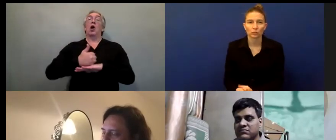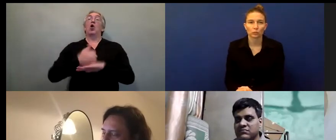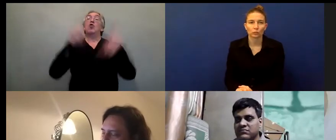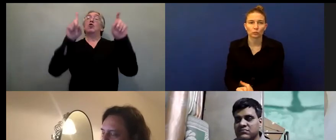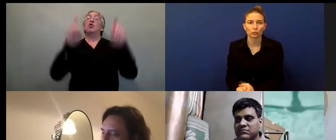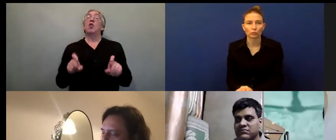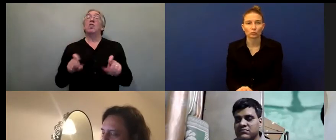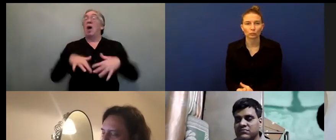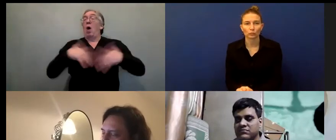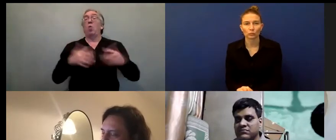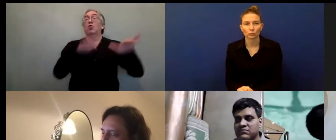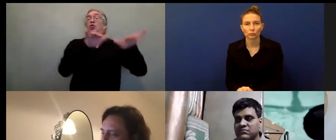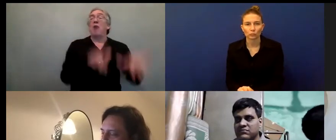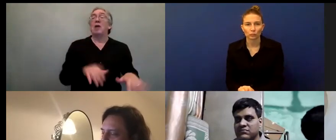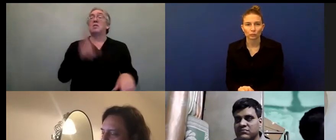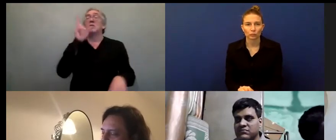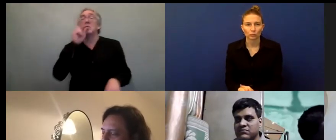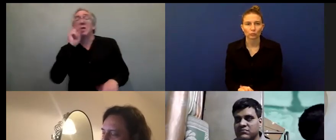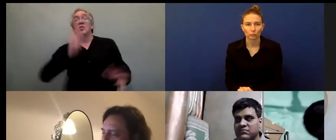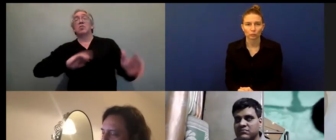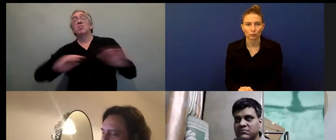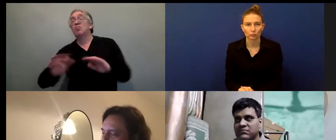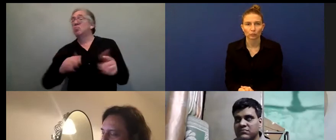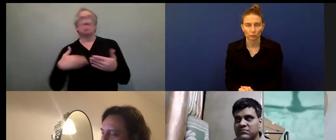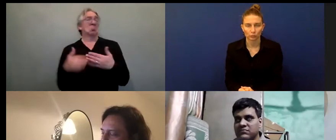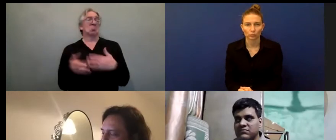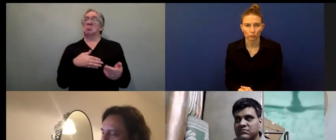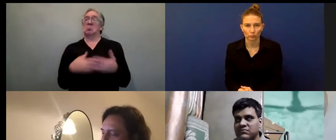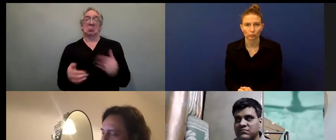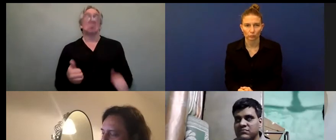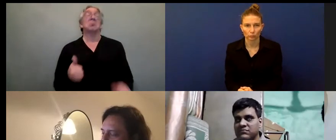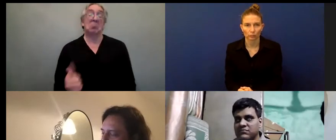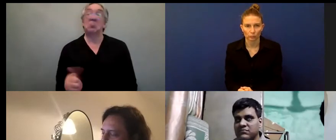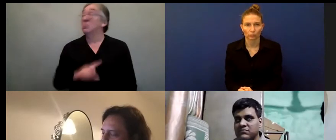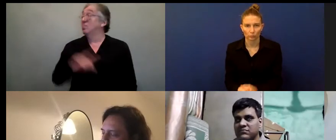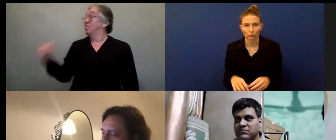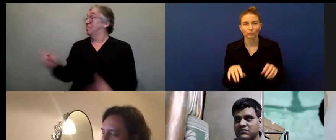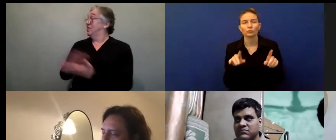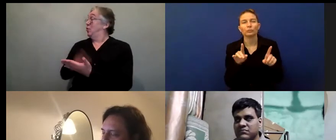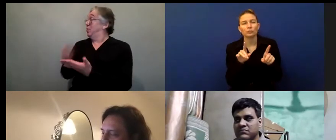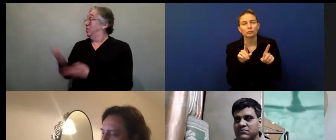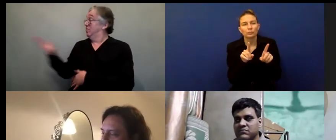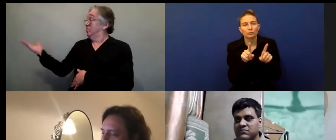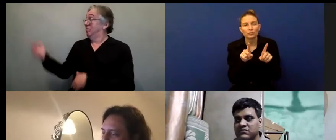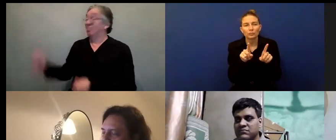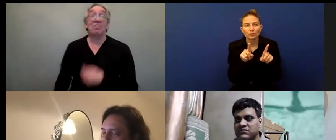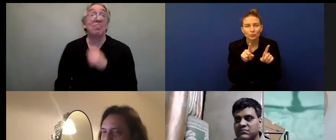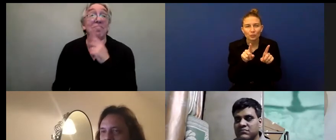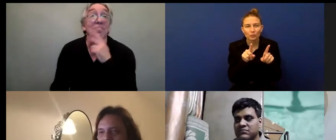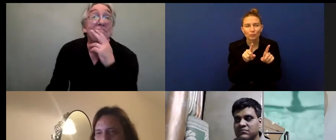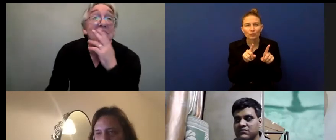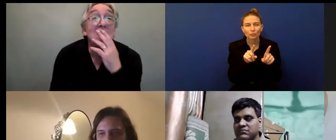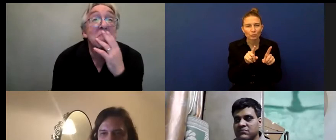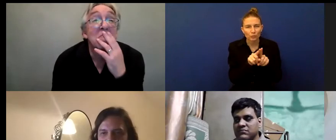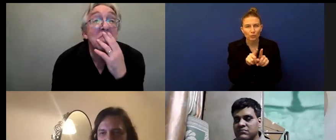best. We also want to consider participation where internet is limited, and what